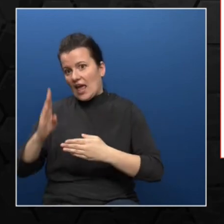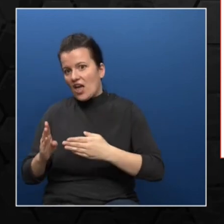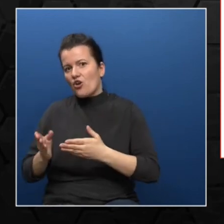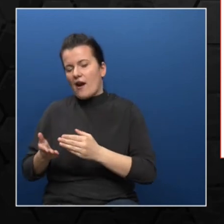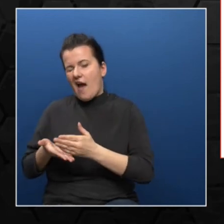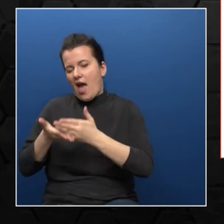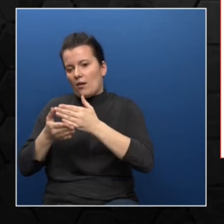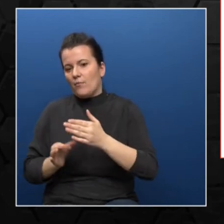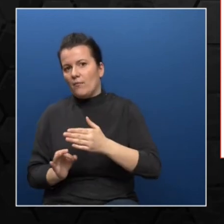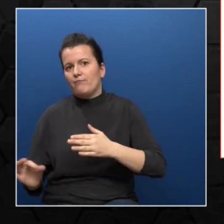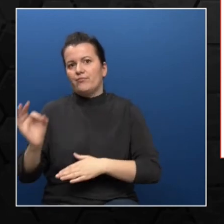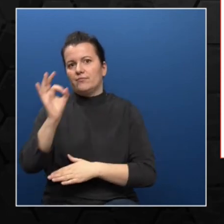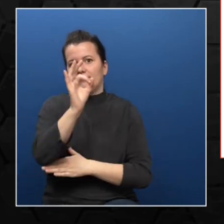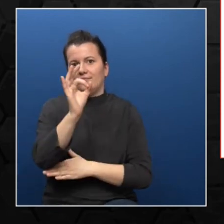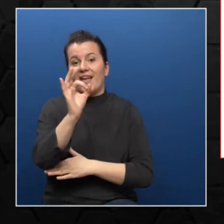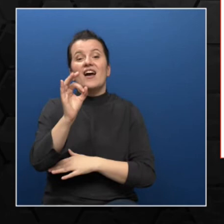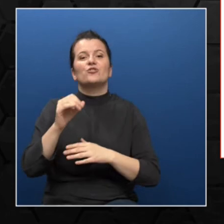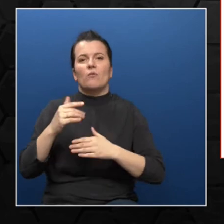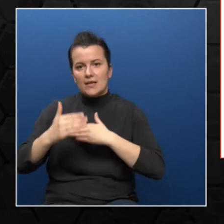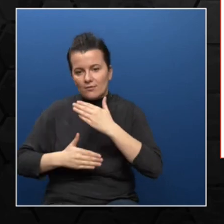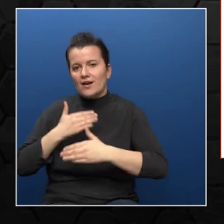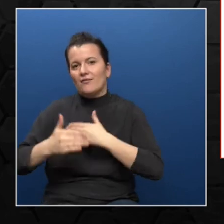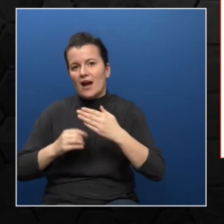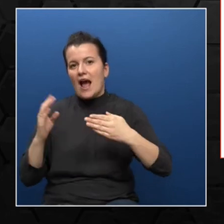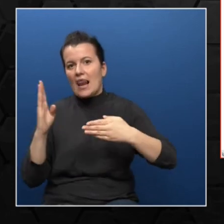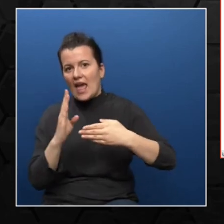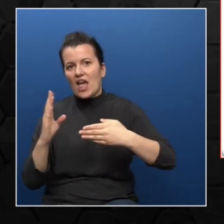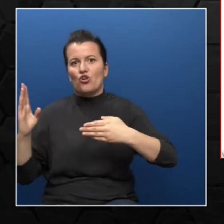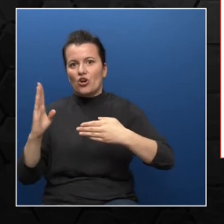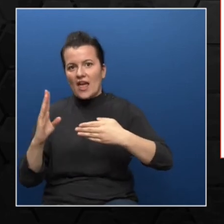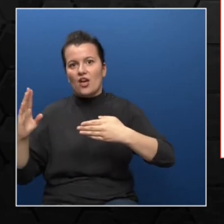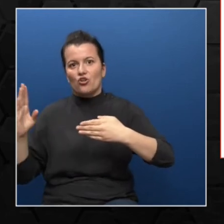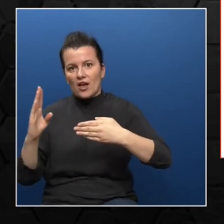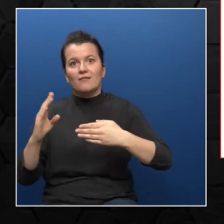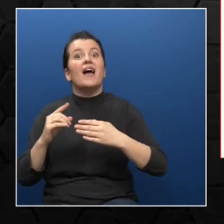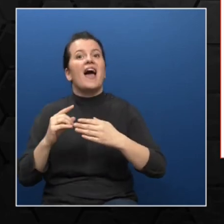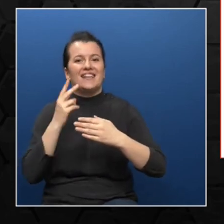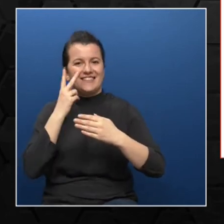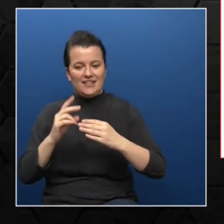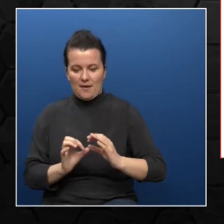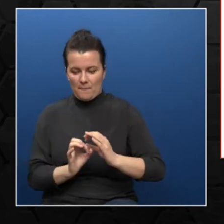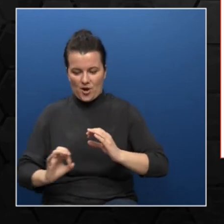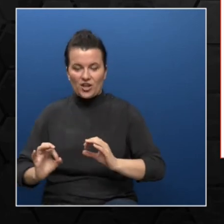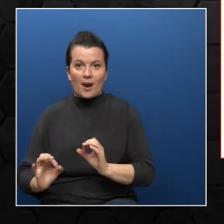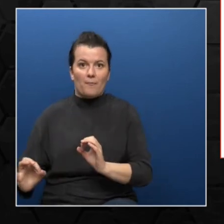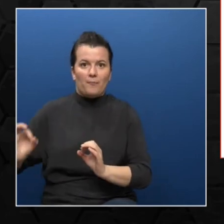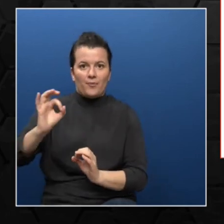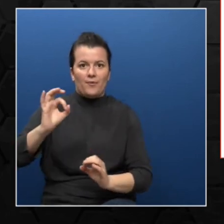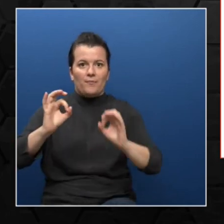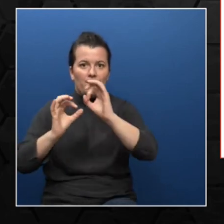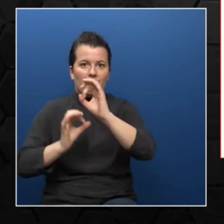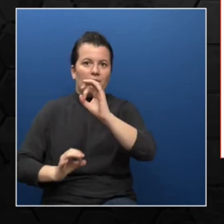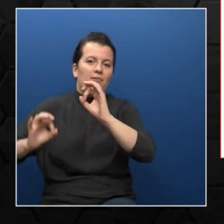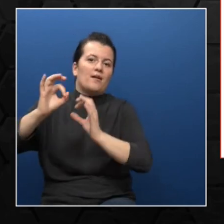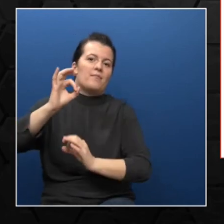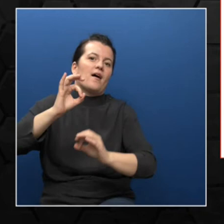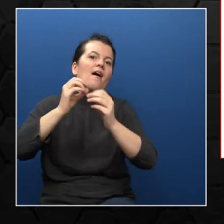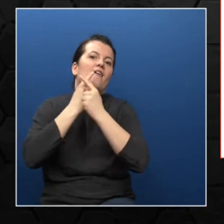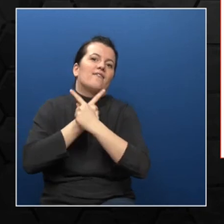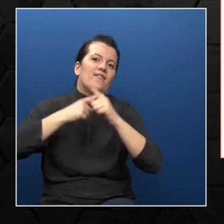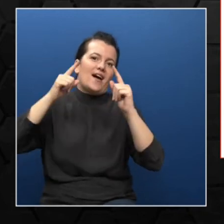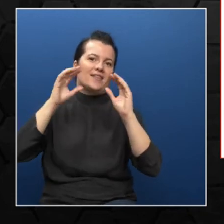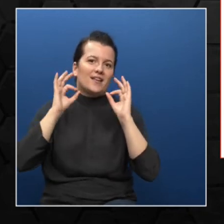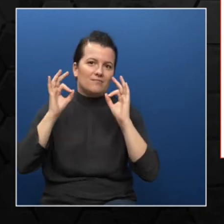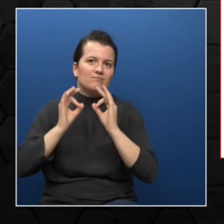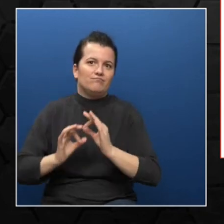And basically, this diagram, as you can see, is like a top view of the same diagram over here. So this is how it would